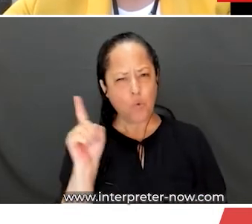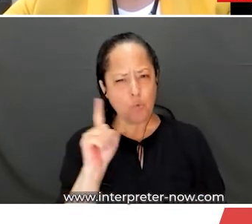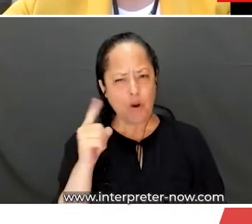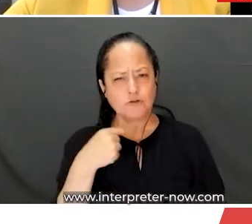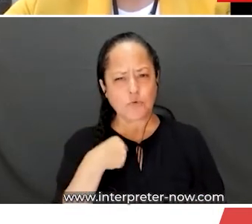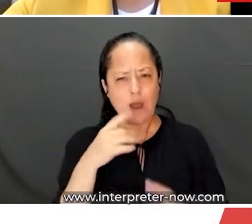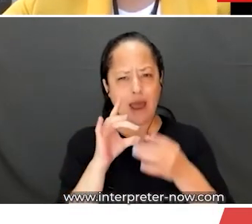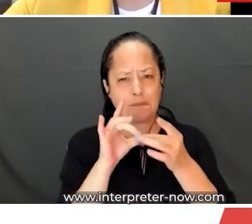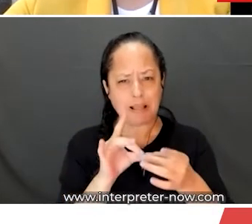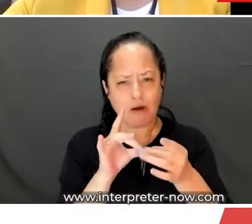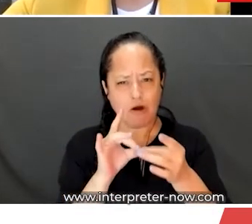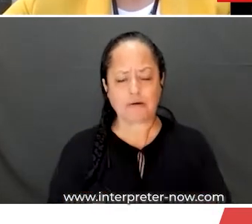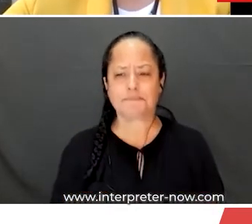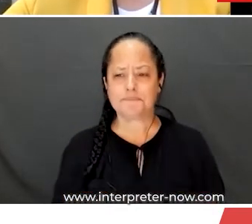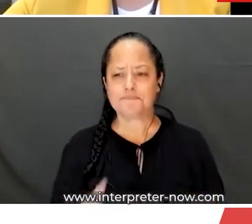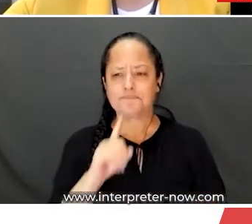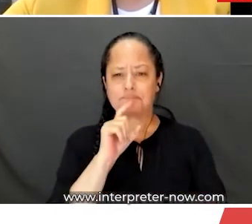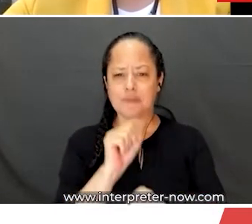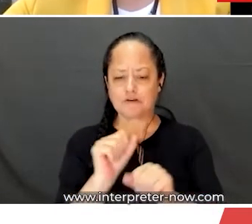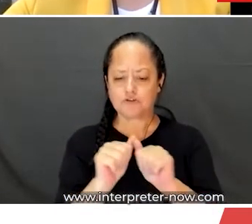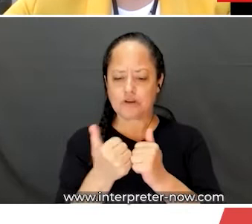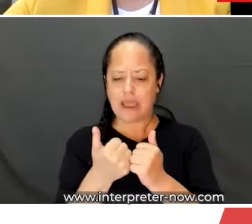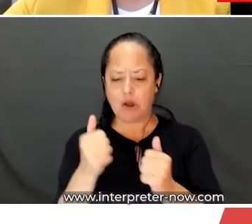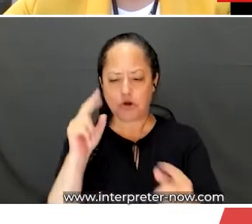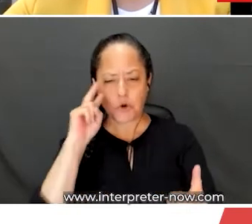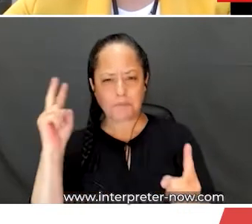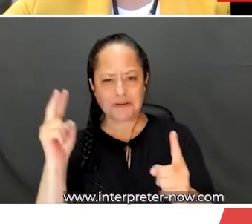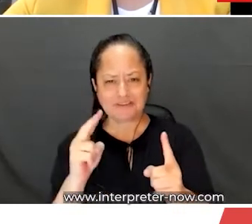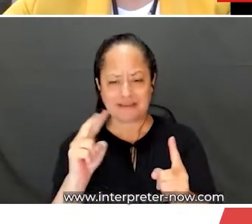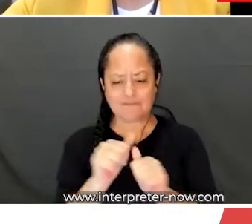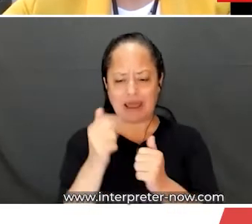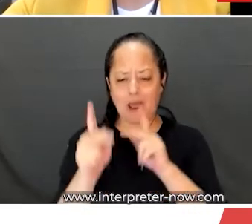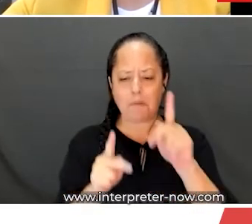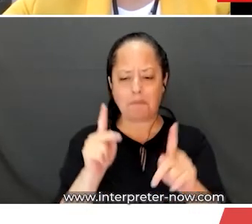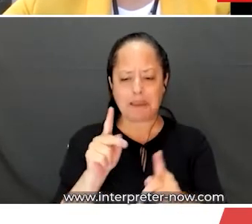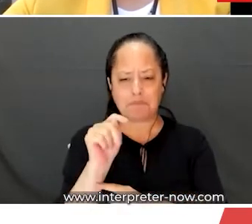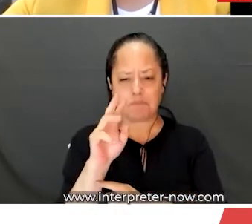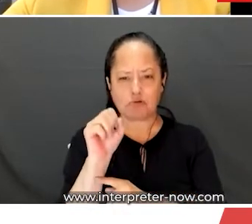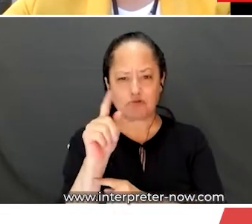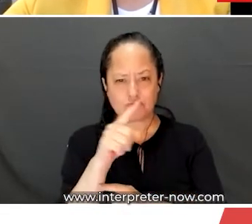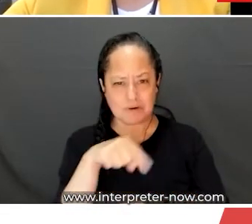belong? And actually how you are perceived and how people are going to be treating you.